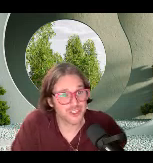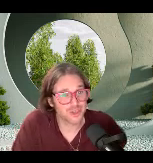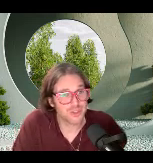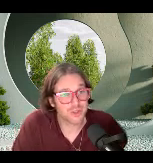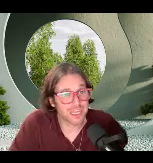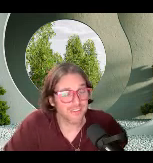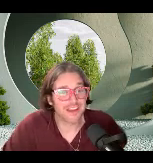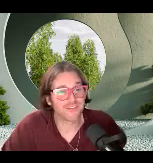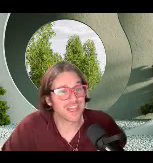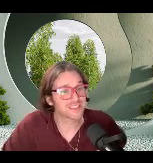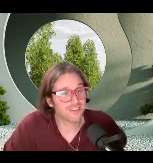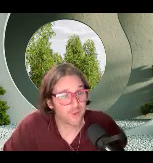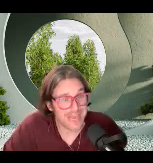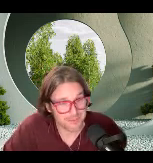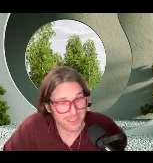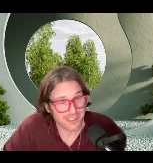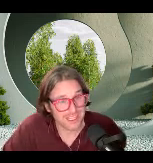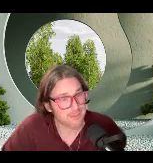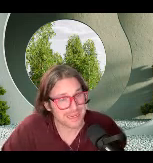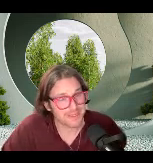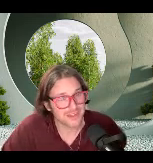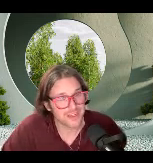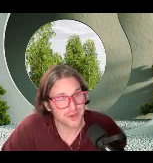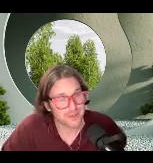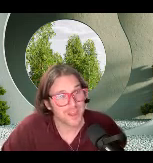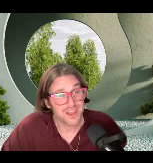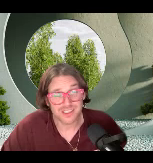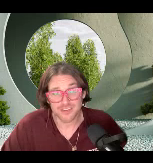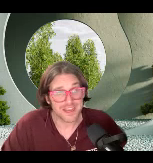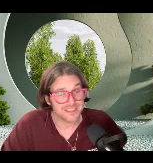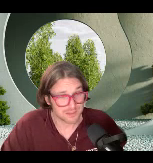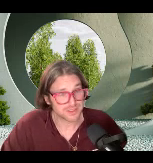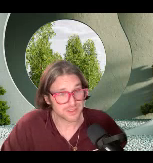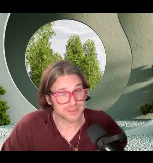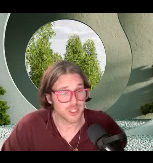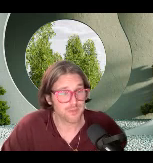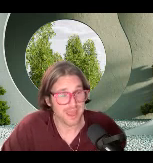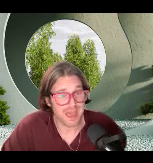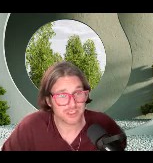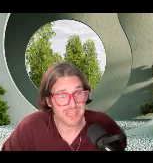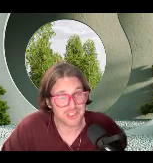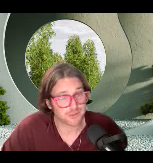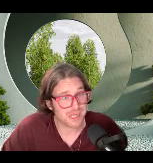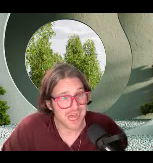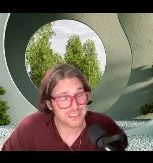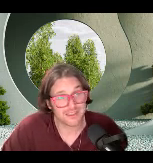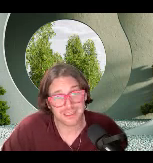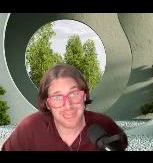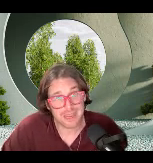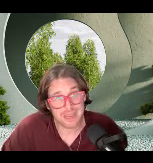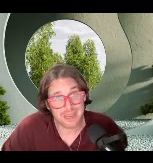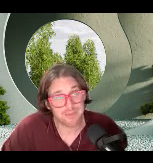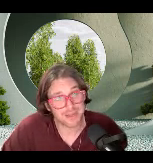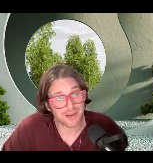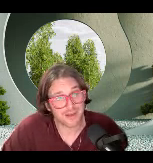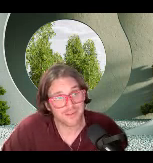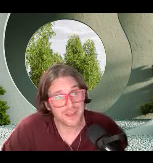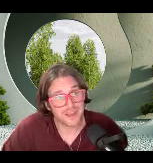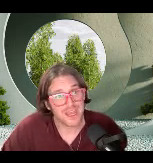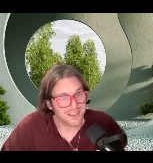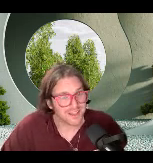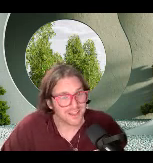I encourage you to clarify things like vocabulary that may be unknown, clarify symbols that you may have in your classroom or content that they may not